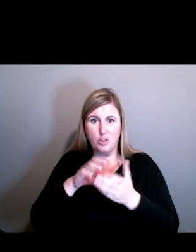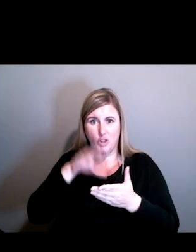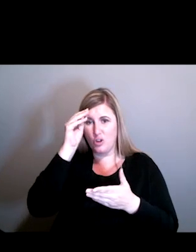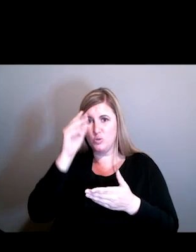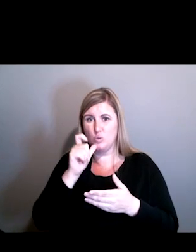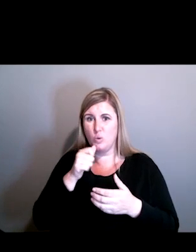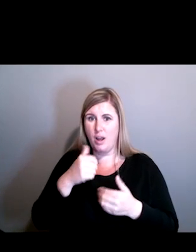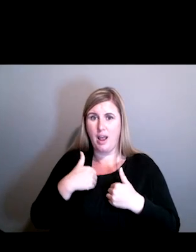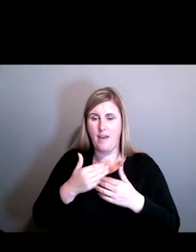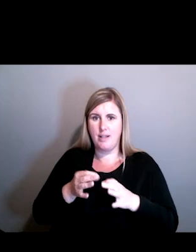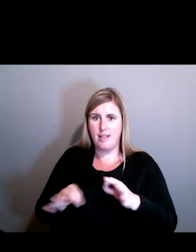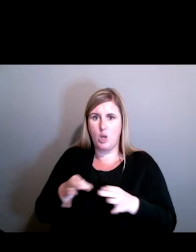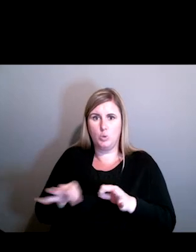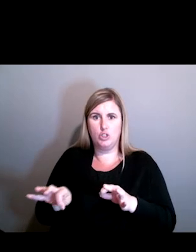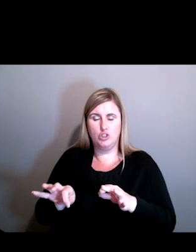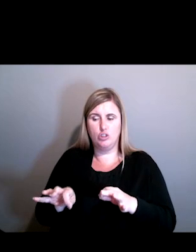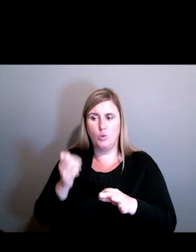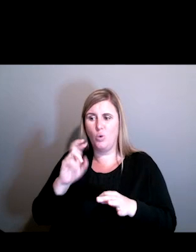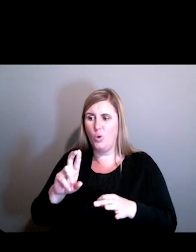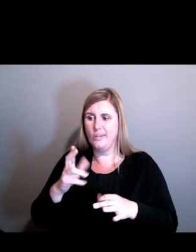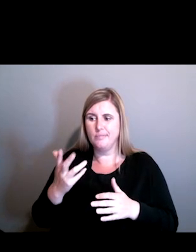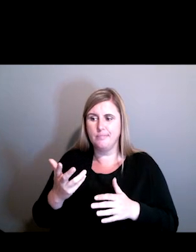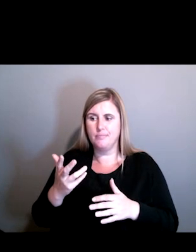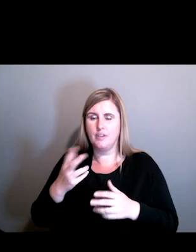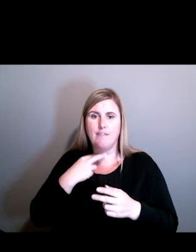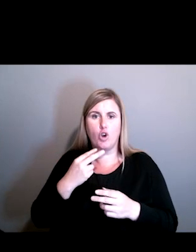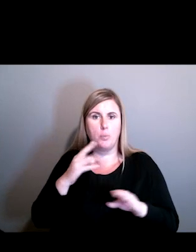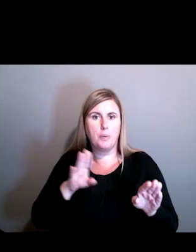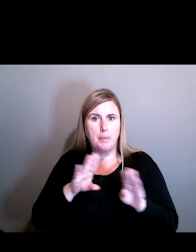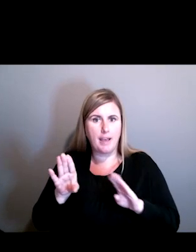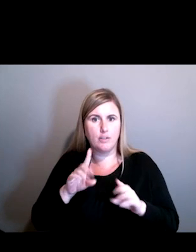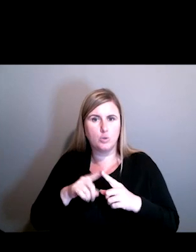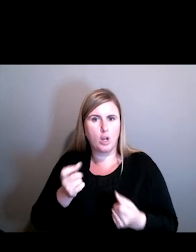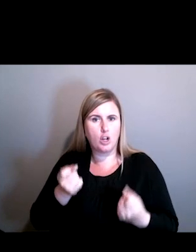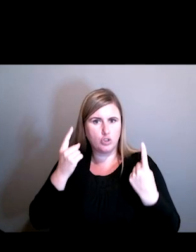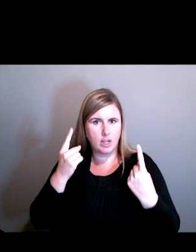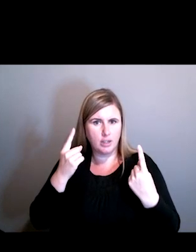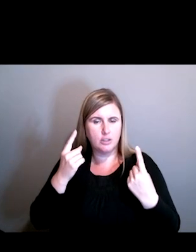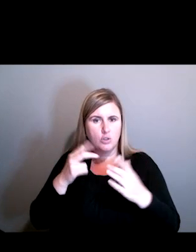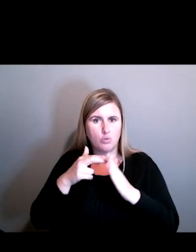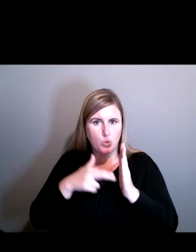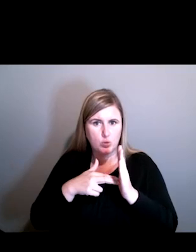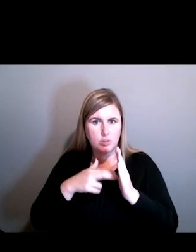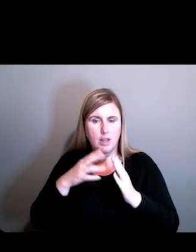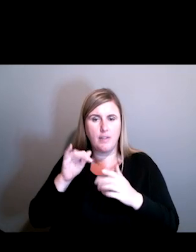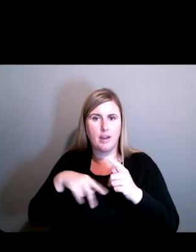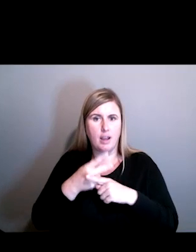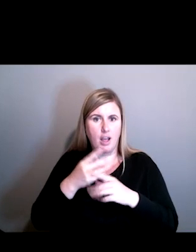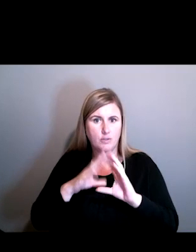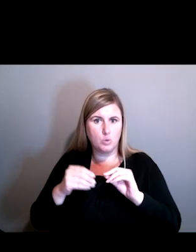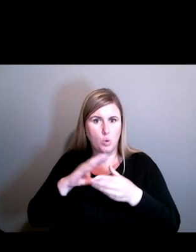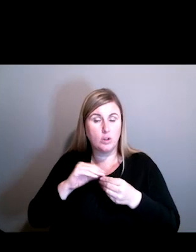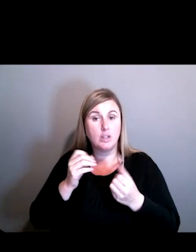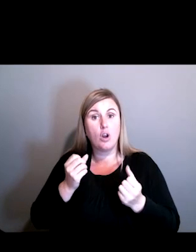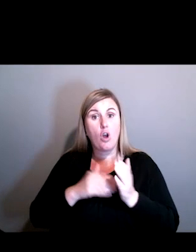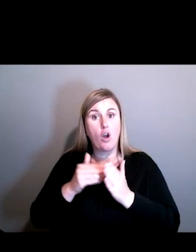the language or verbal behavior to understand those rules in those kind of stories. And a lot of times what